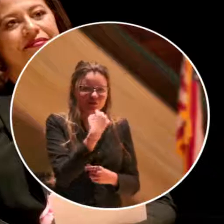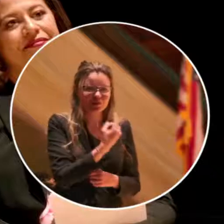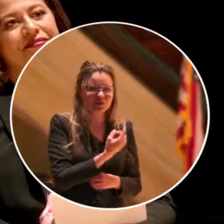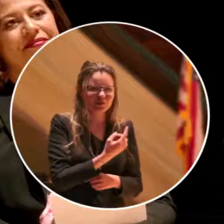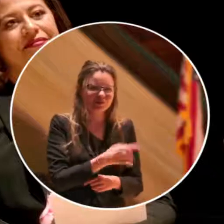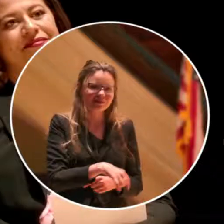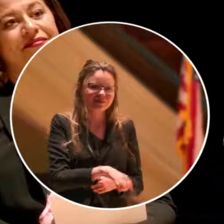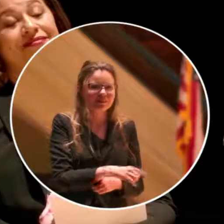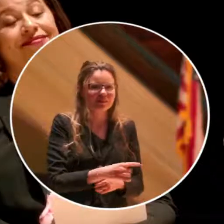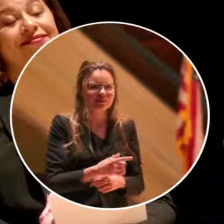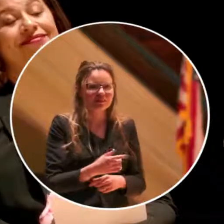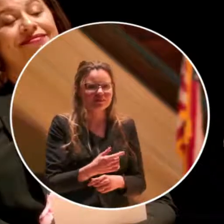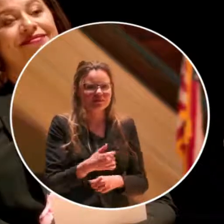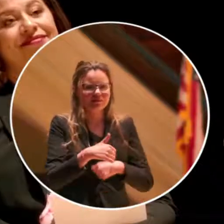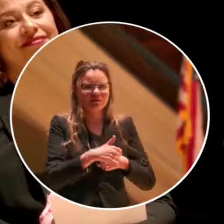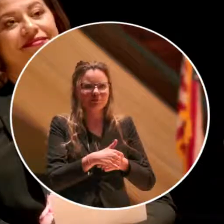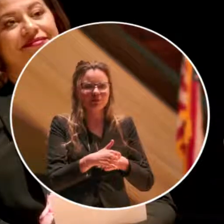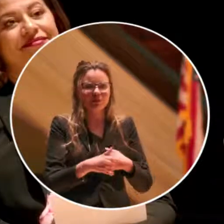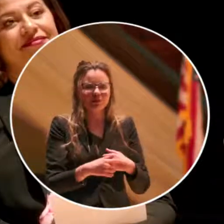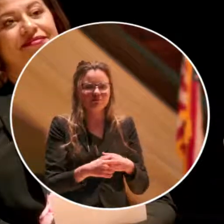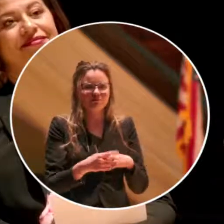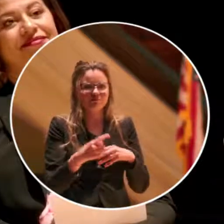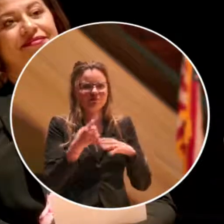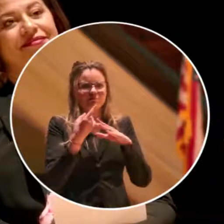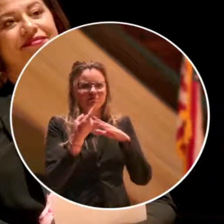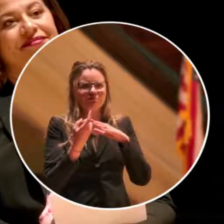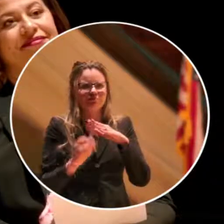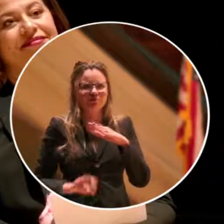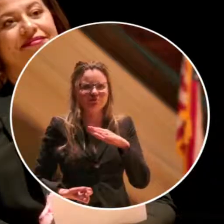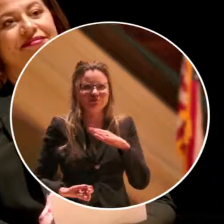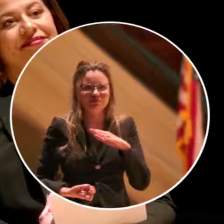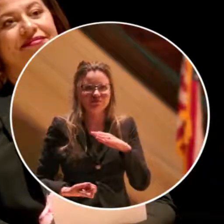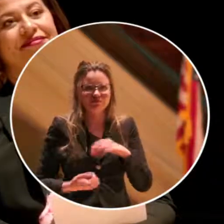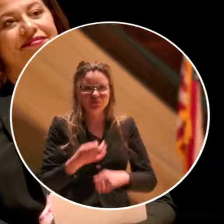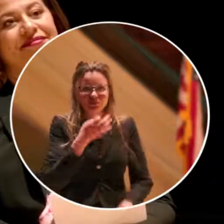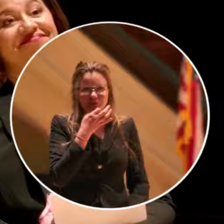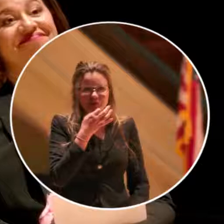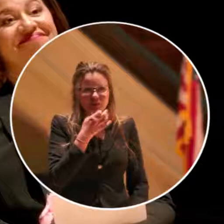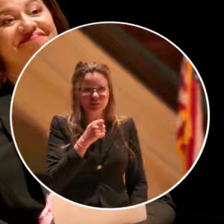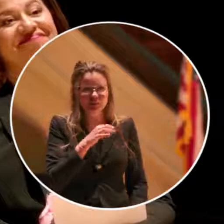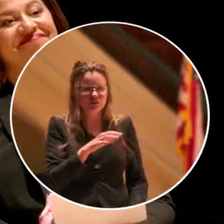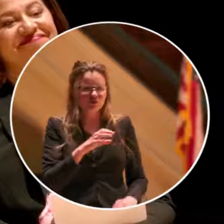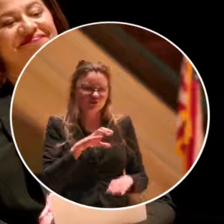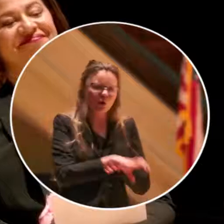drowning. When forced into it, she would be honest.